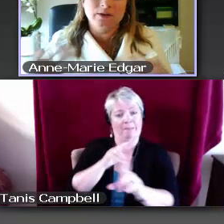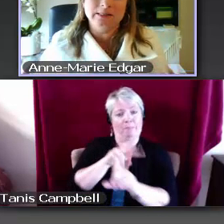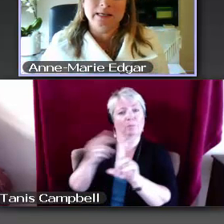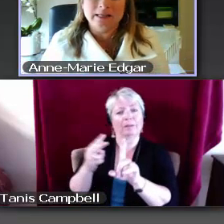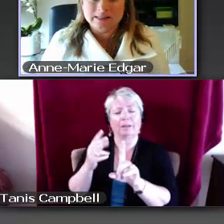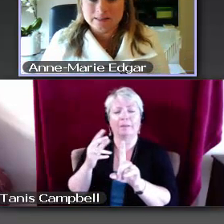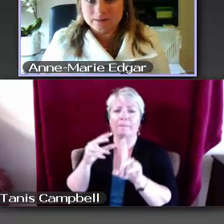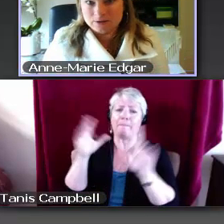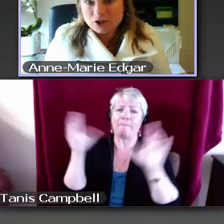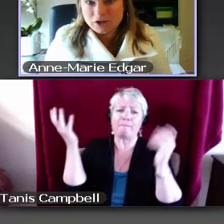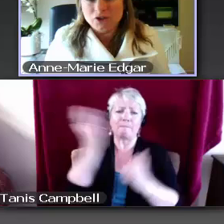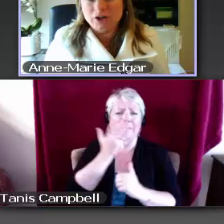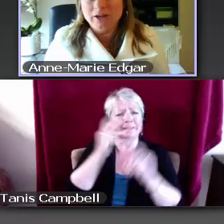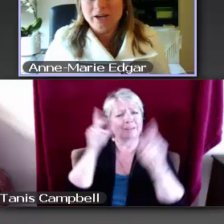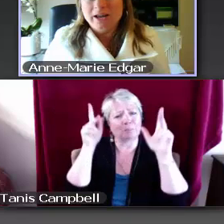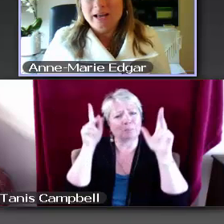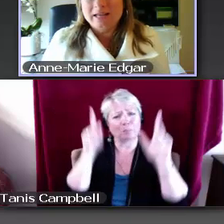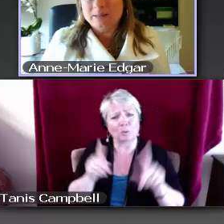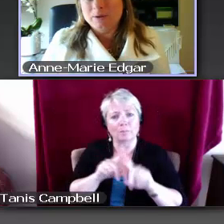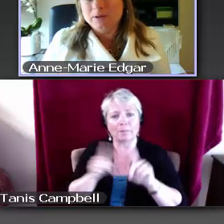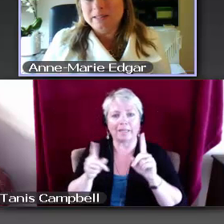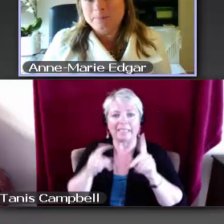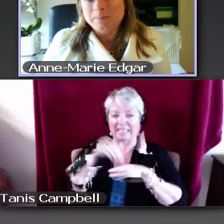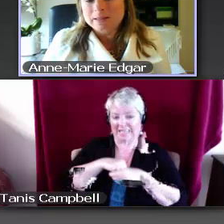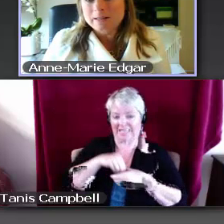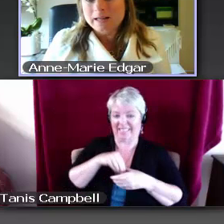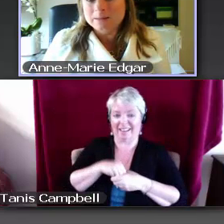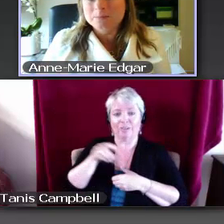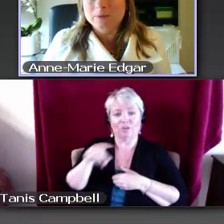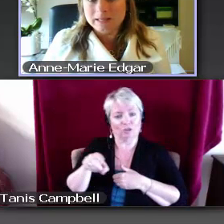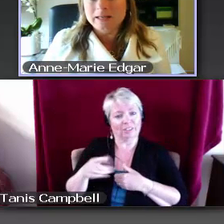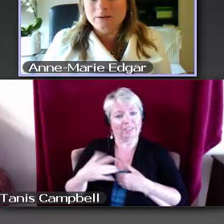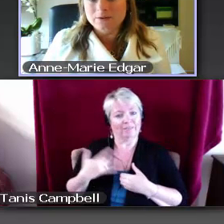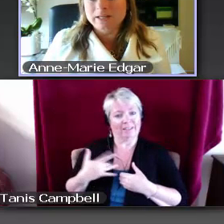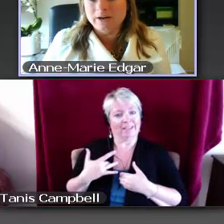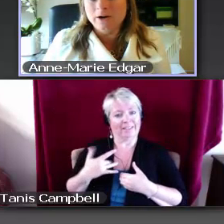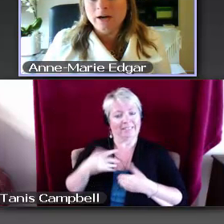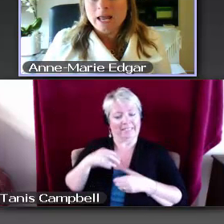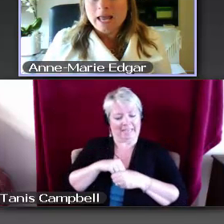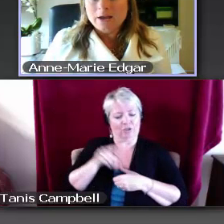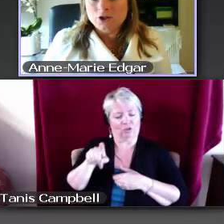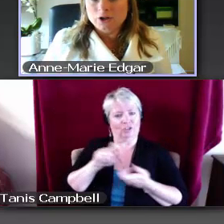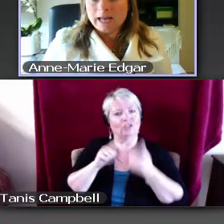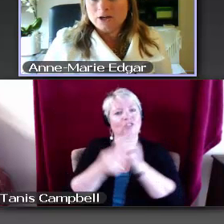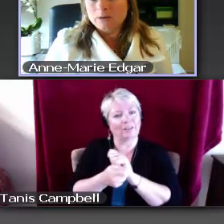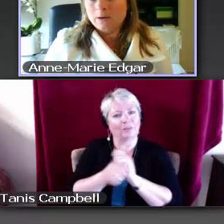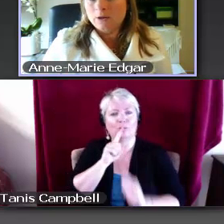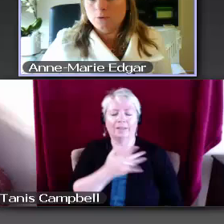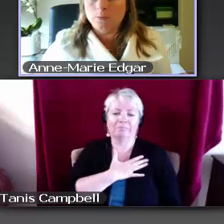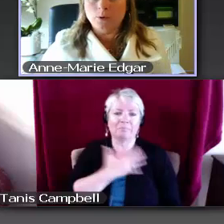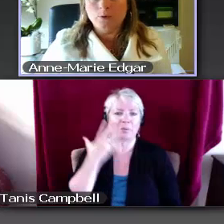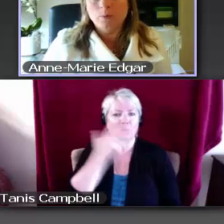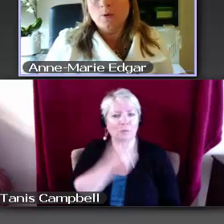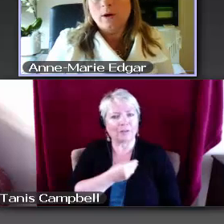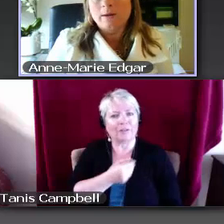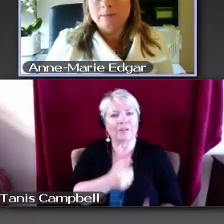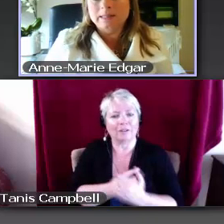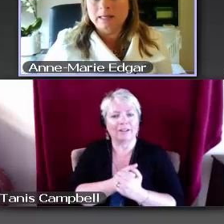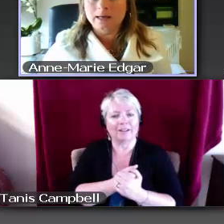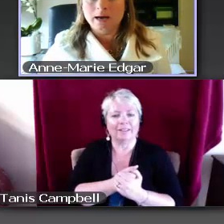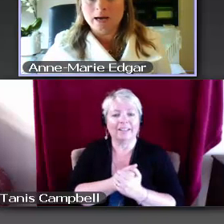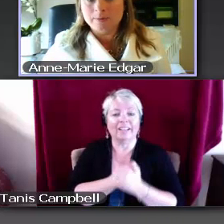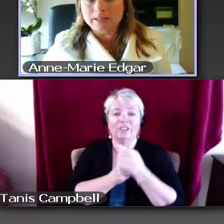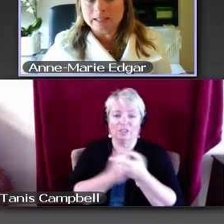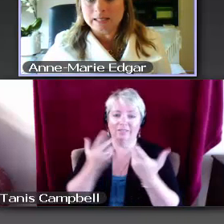internally she feels like it's changed her as a person. So that's really neat to hear. And Shirley actually went through both